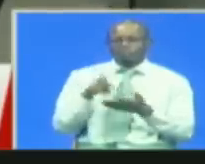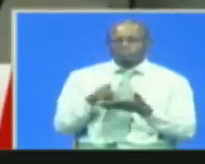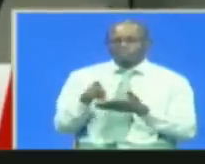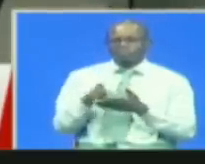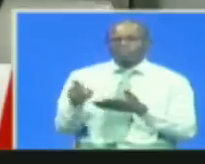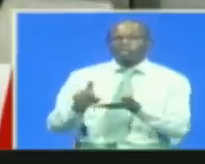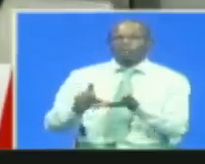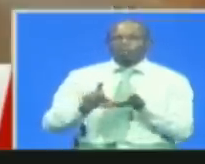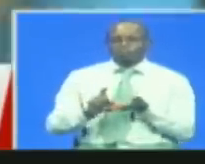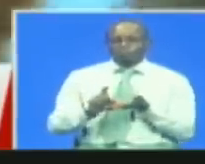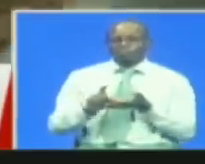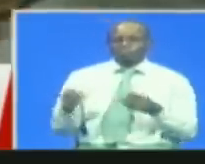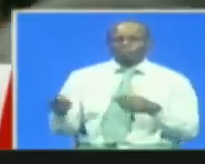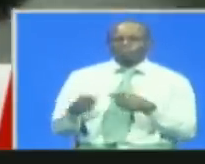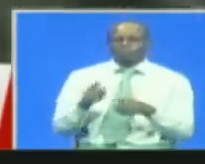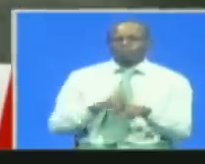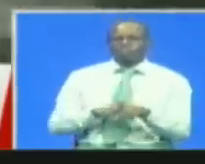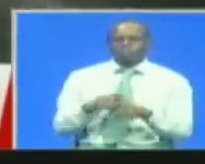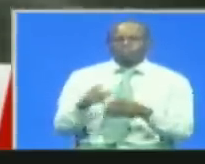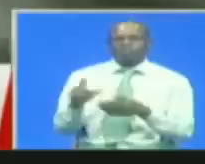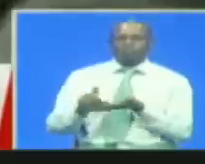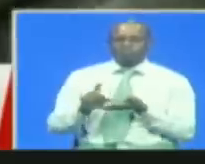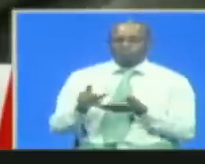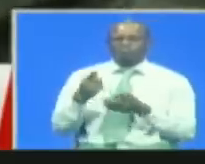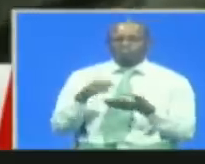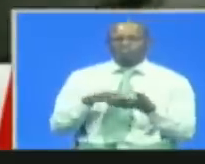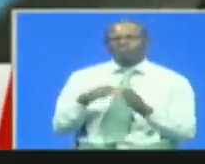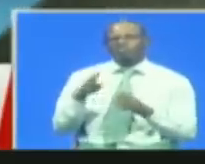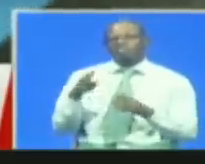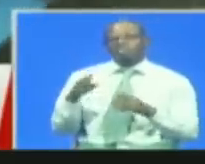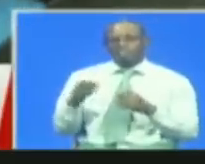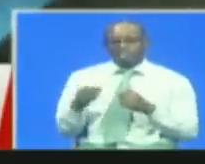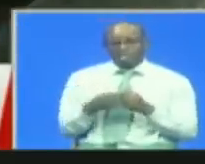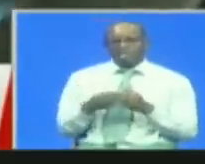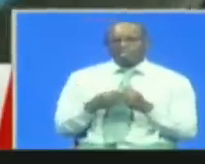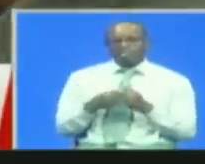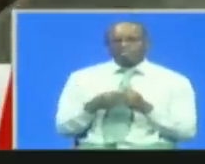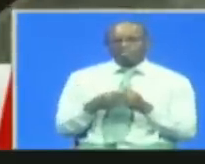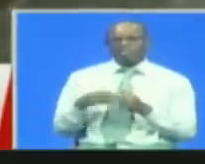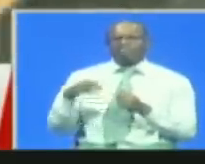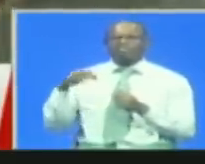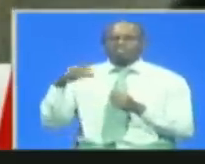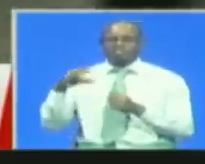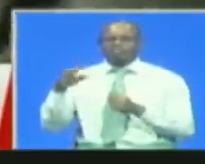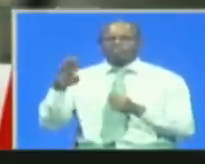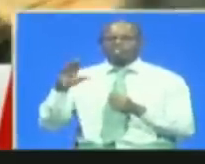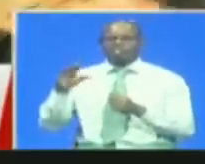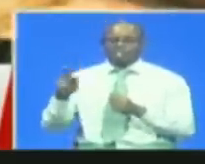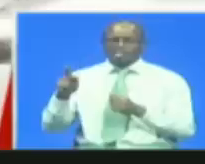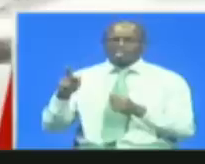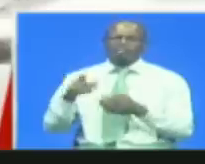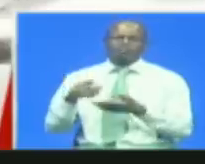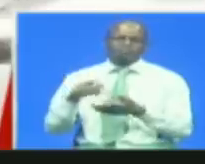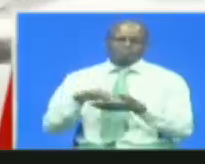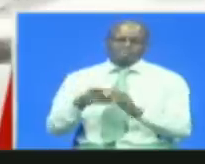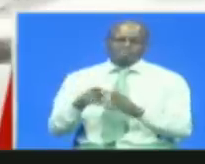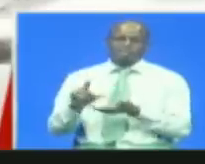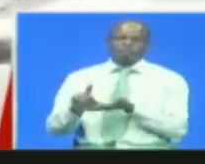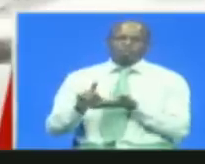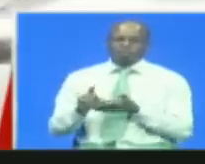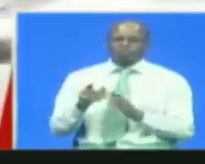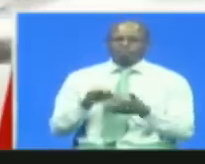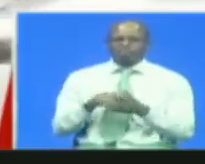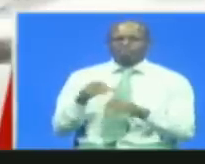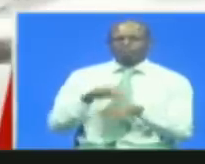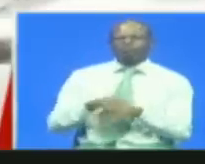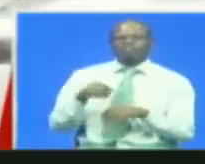foreign loans, including a 78.7 billion shillings syndicated loan it procured in 2017. According to data